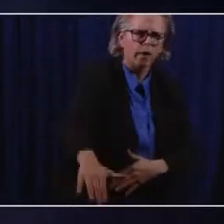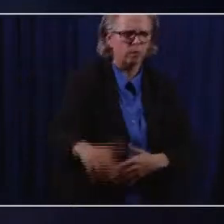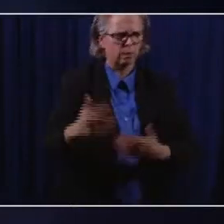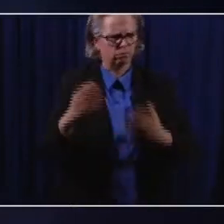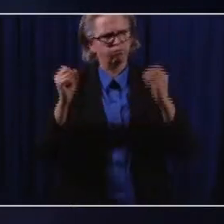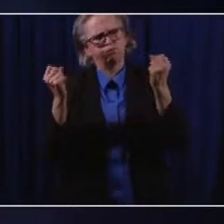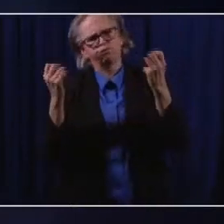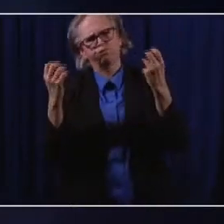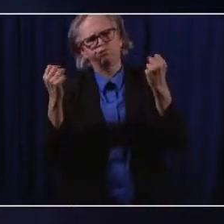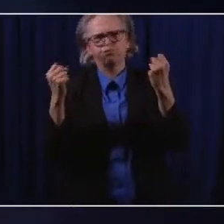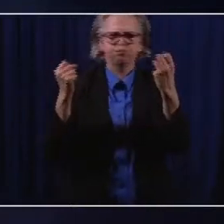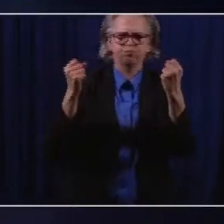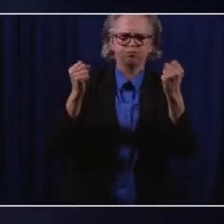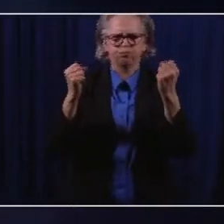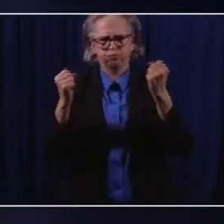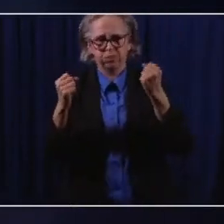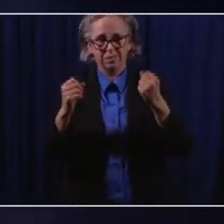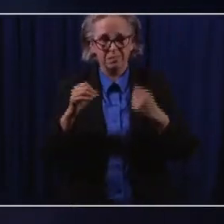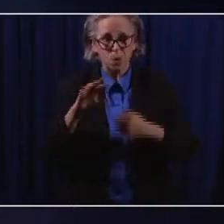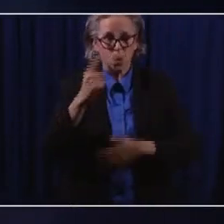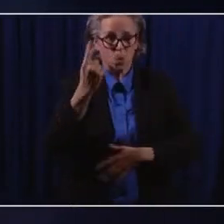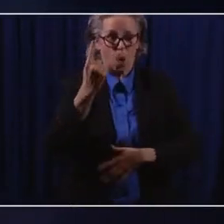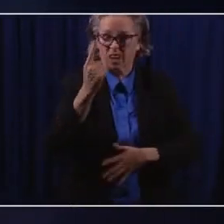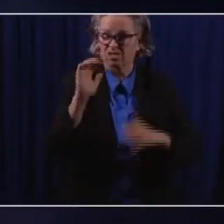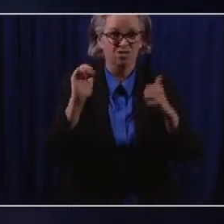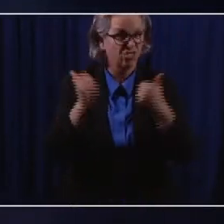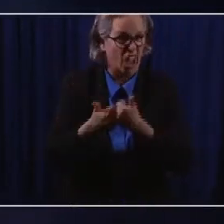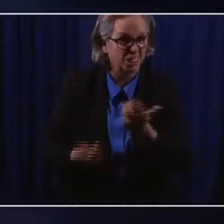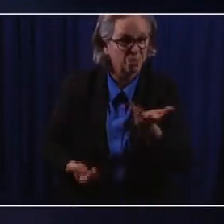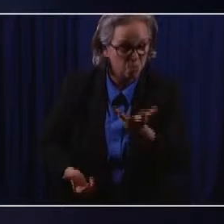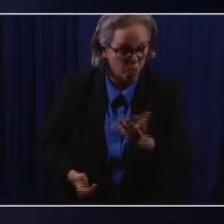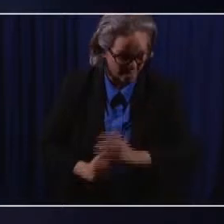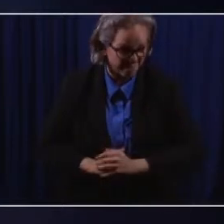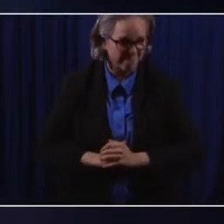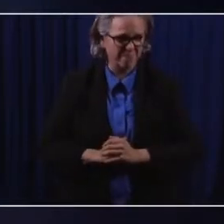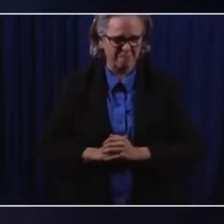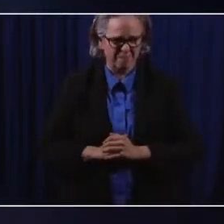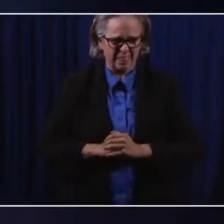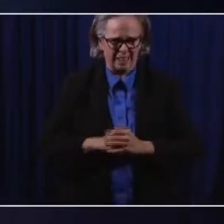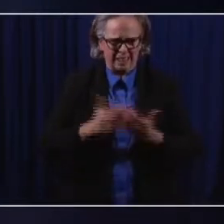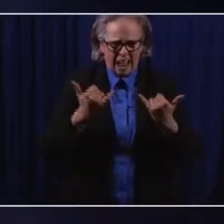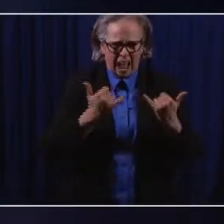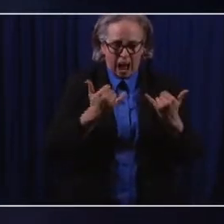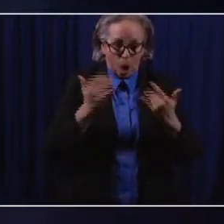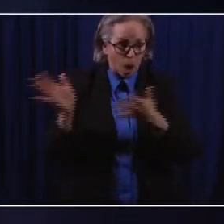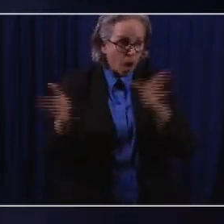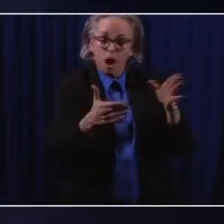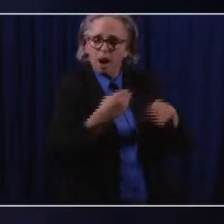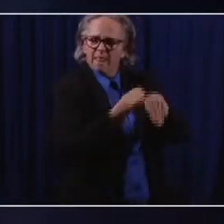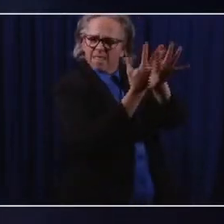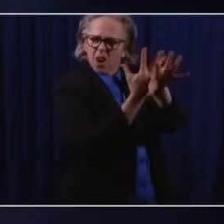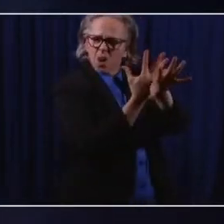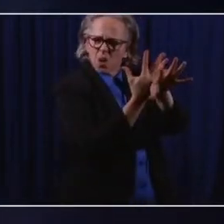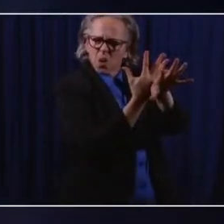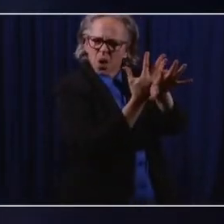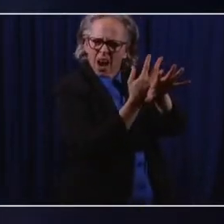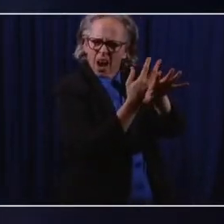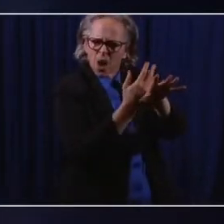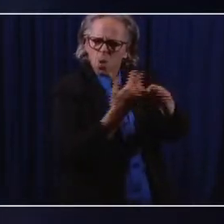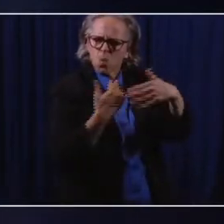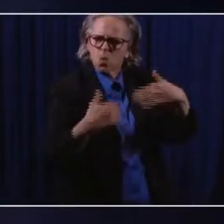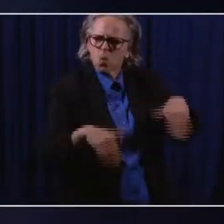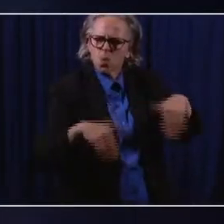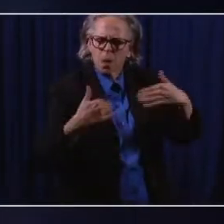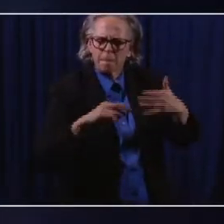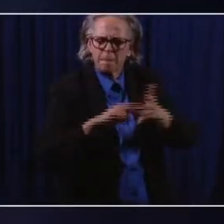of the challenges of being completely virtual since the pandemic has been not having those students